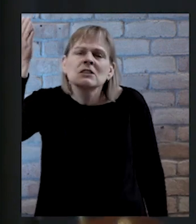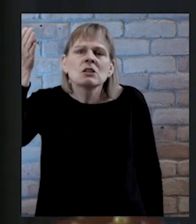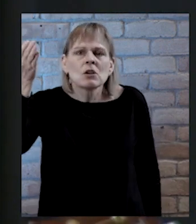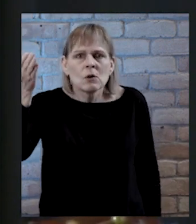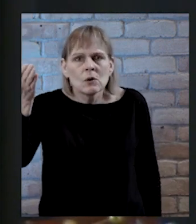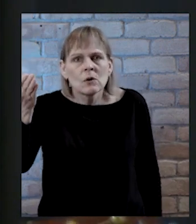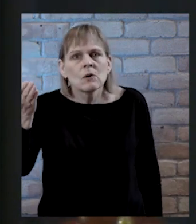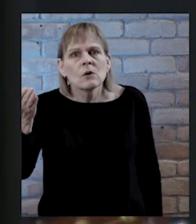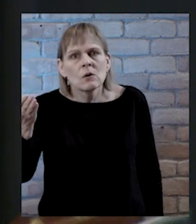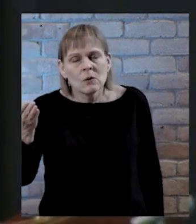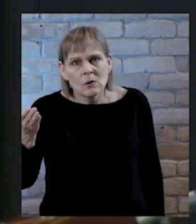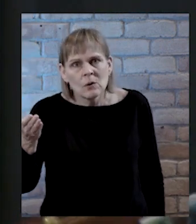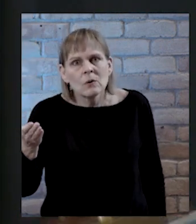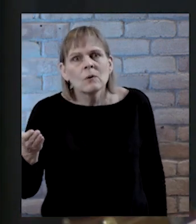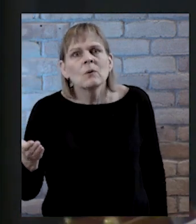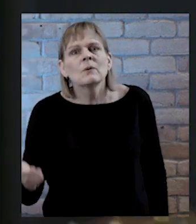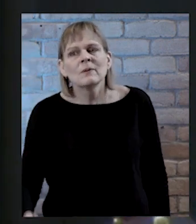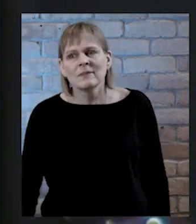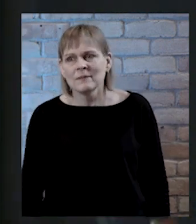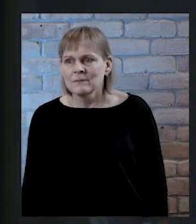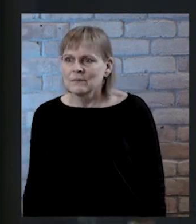Forgiveness is in me.